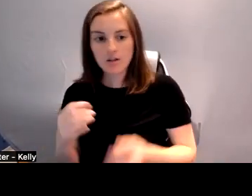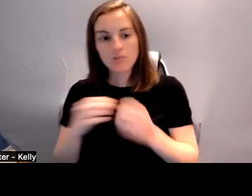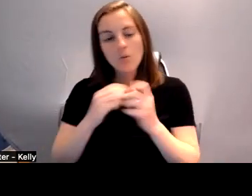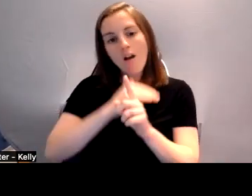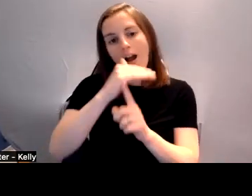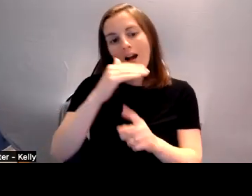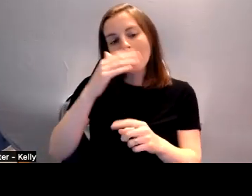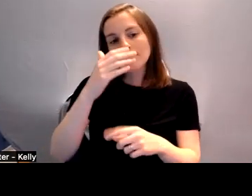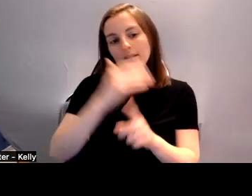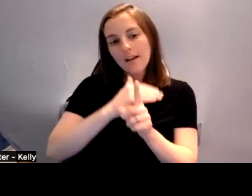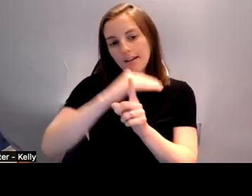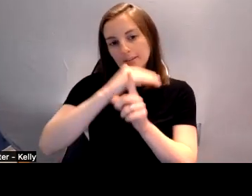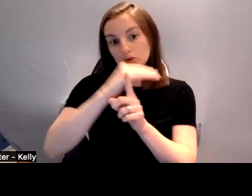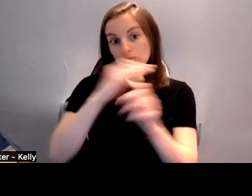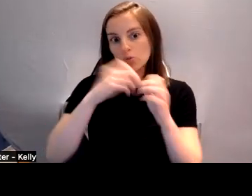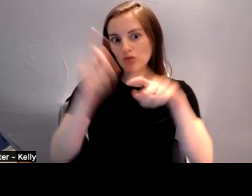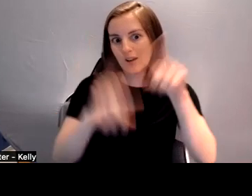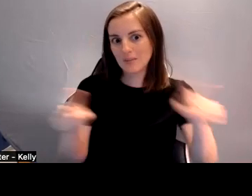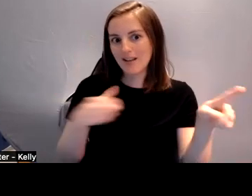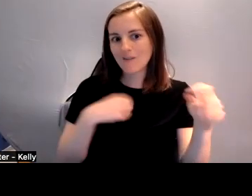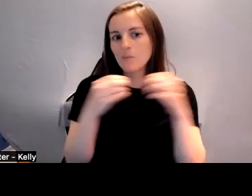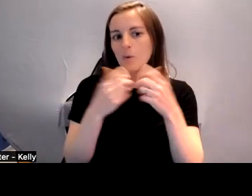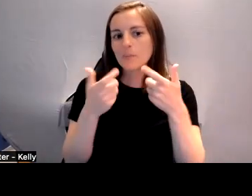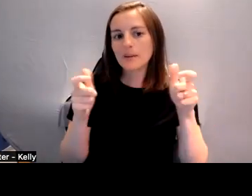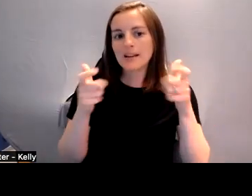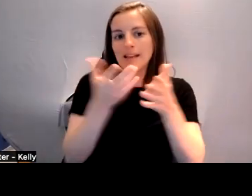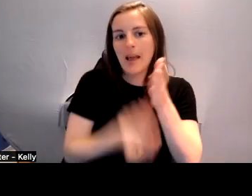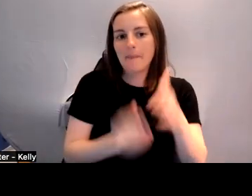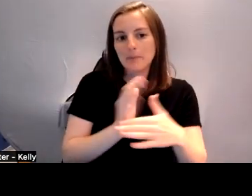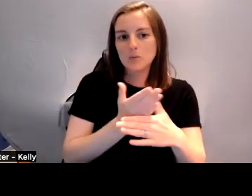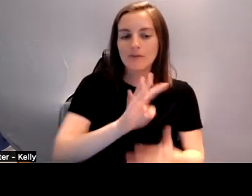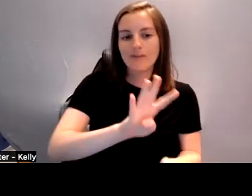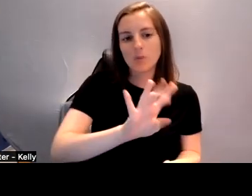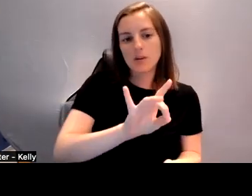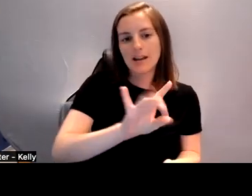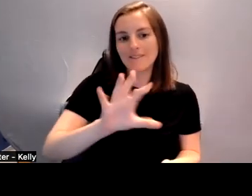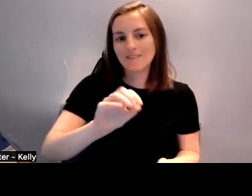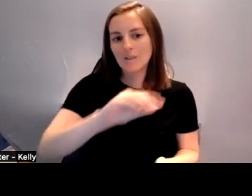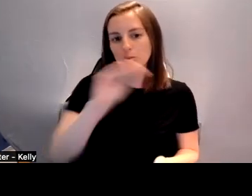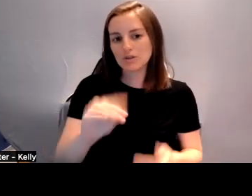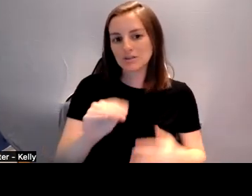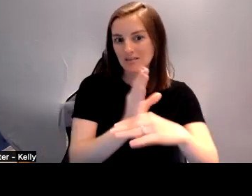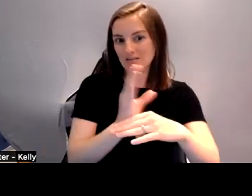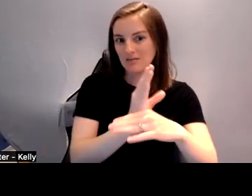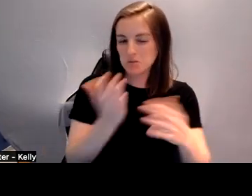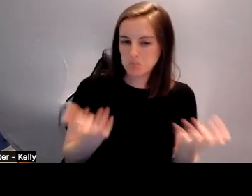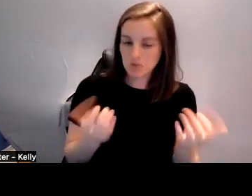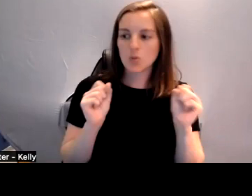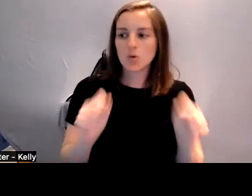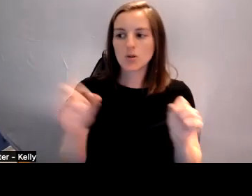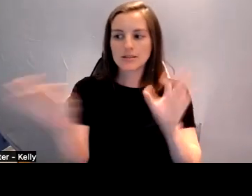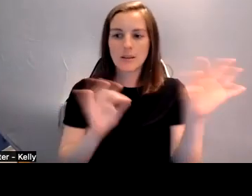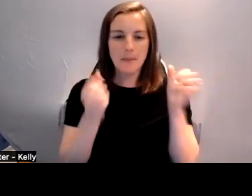randomness, there's a bigger gap between, for example, 48 and 50% sequence recovery. So one could sample